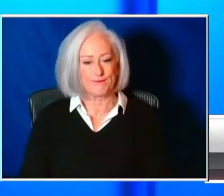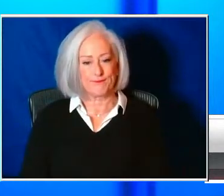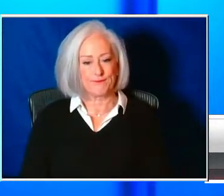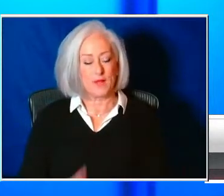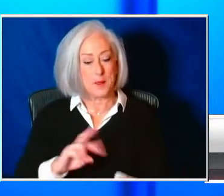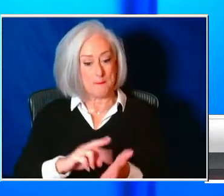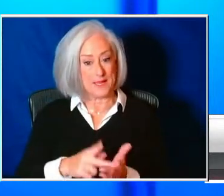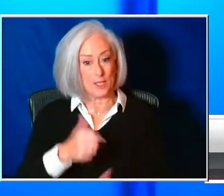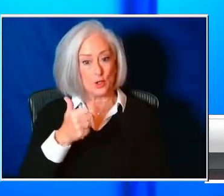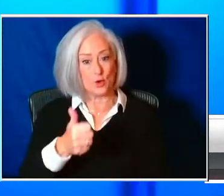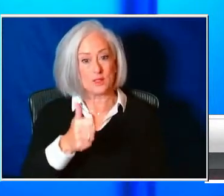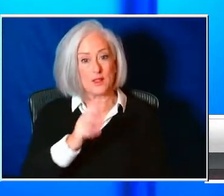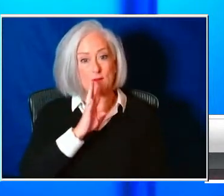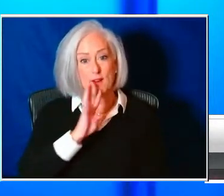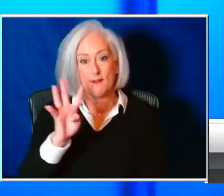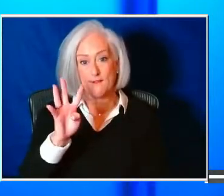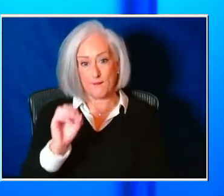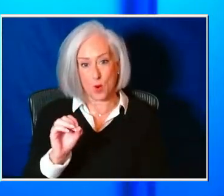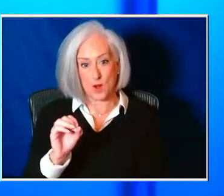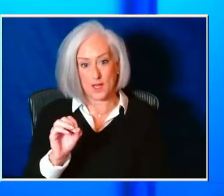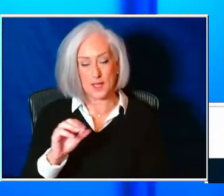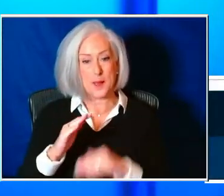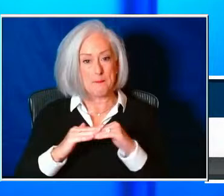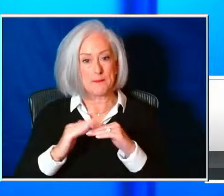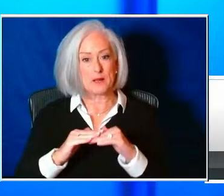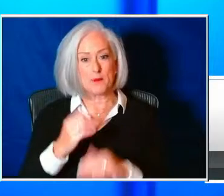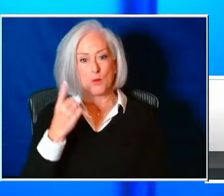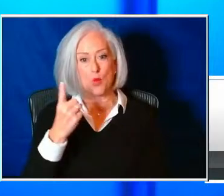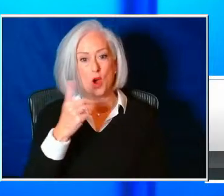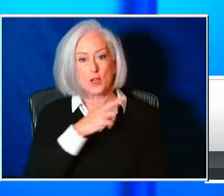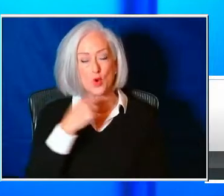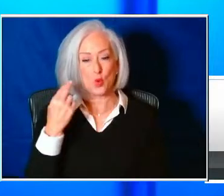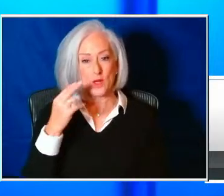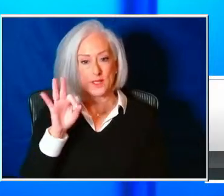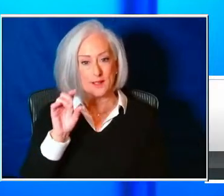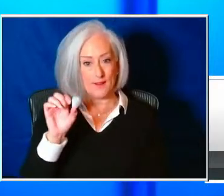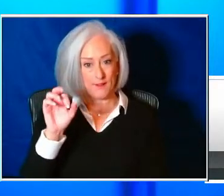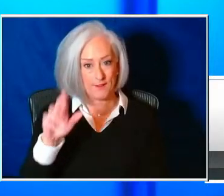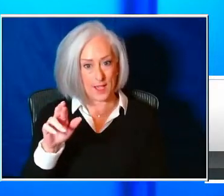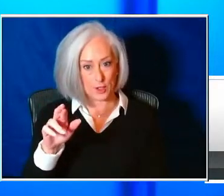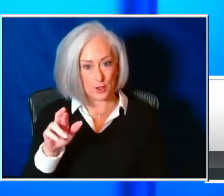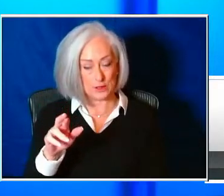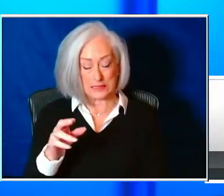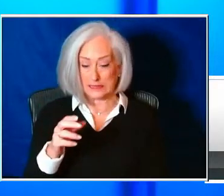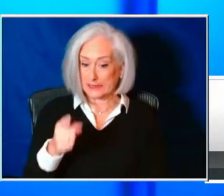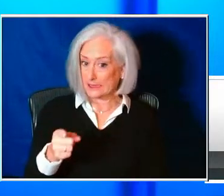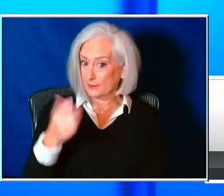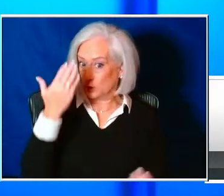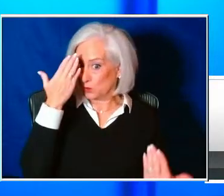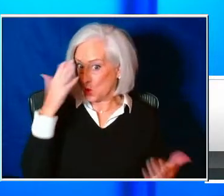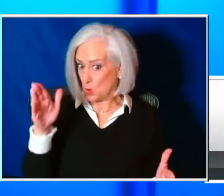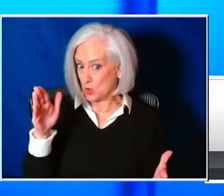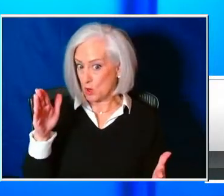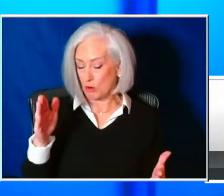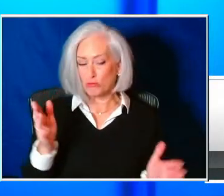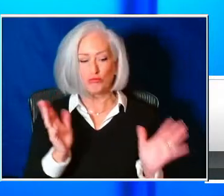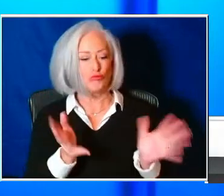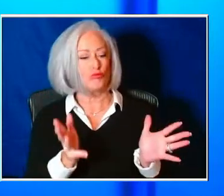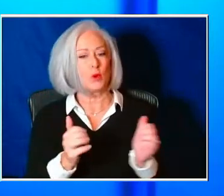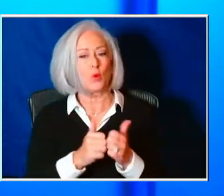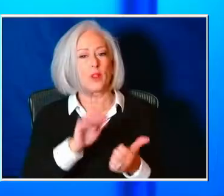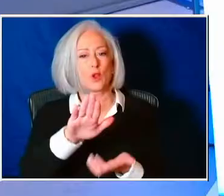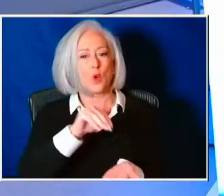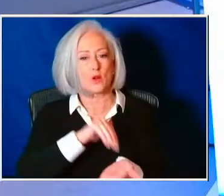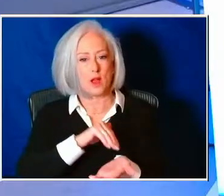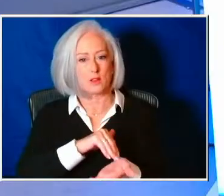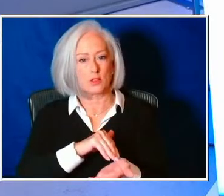old and have one risk factor. It is always a good idea if you're unsure to speak with your healthcare provider. What's the